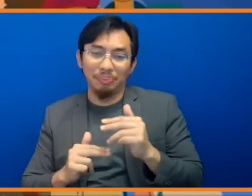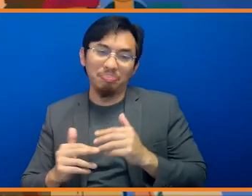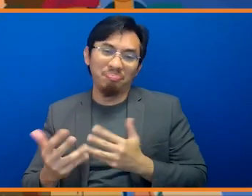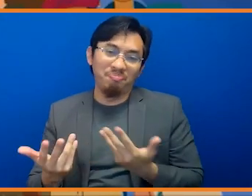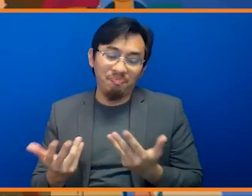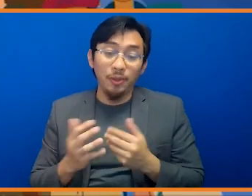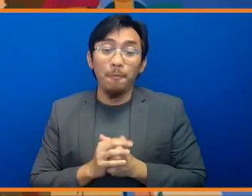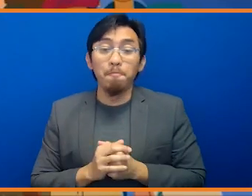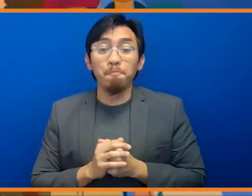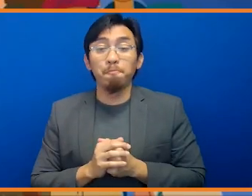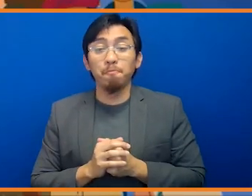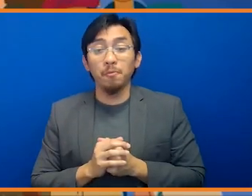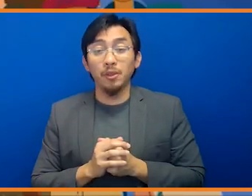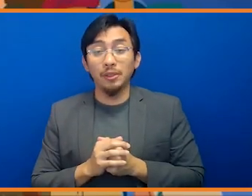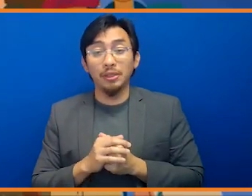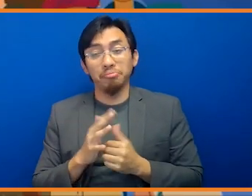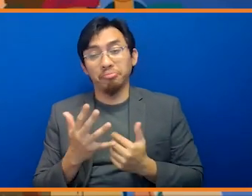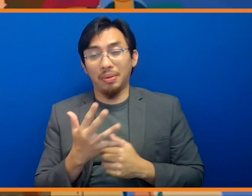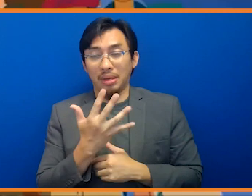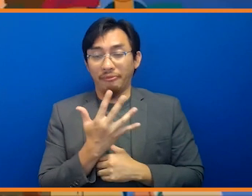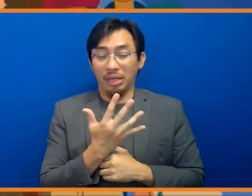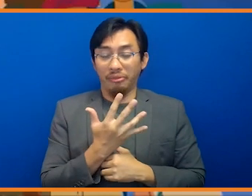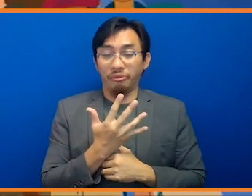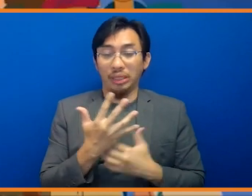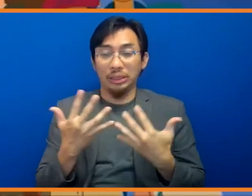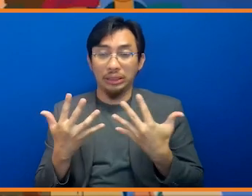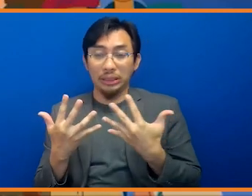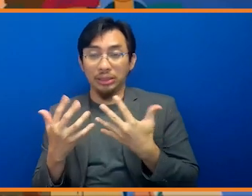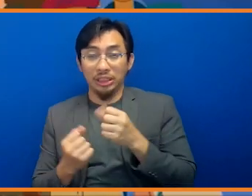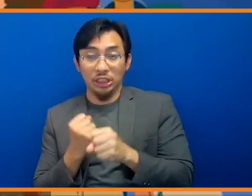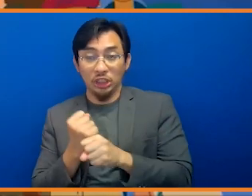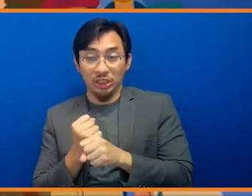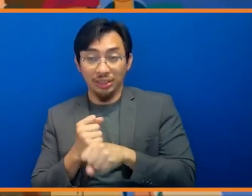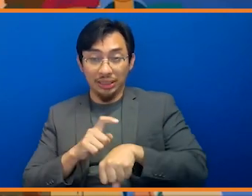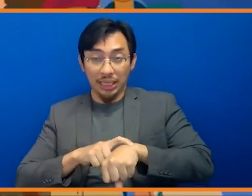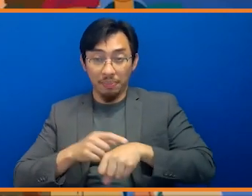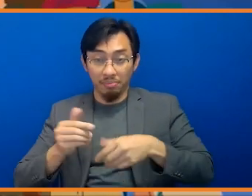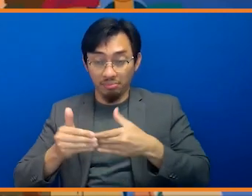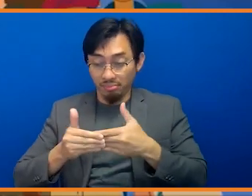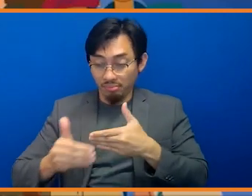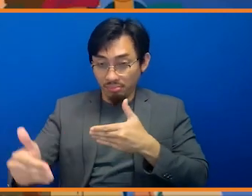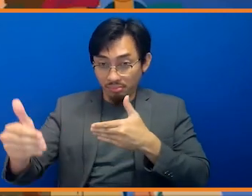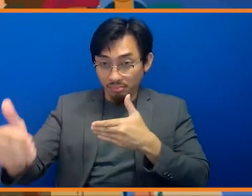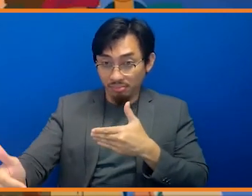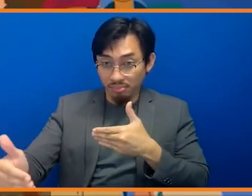But during the first 5 to 10 years period,